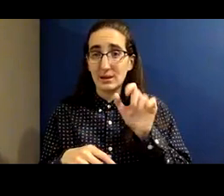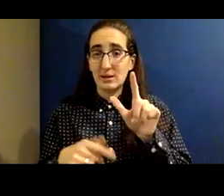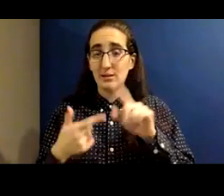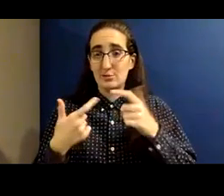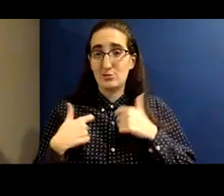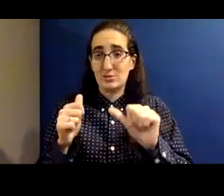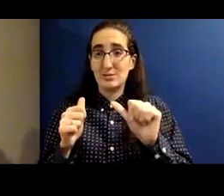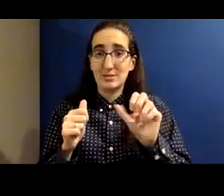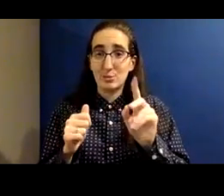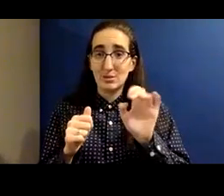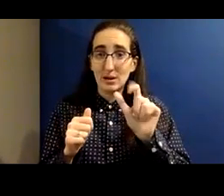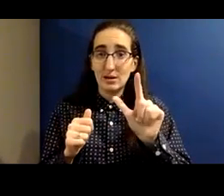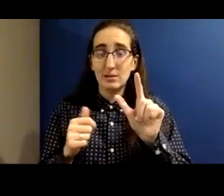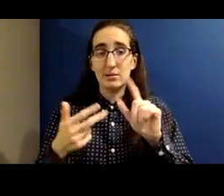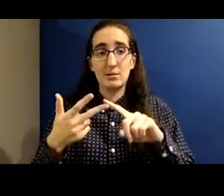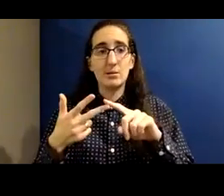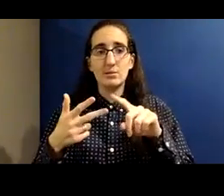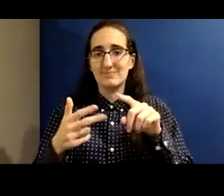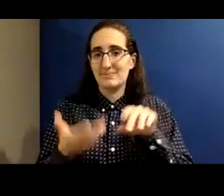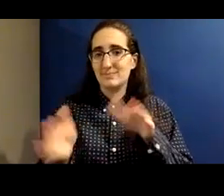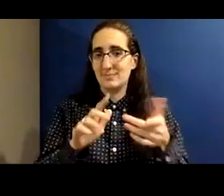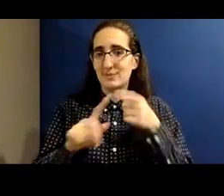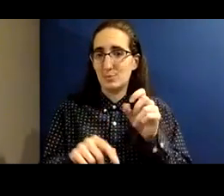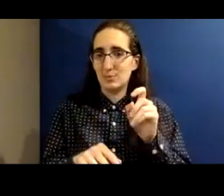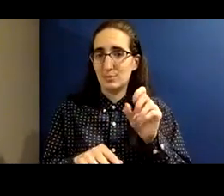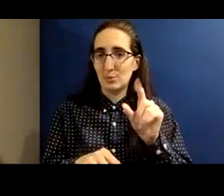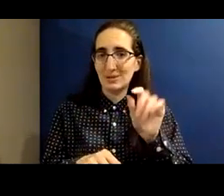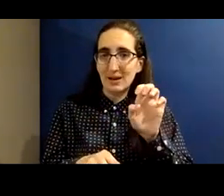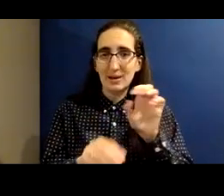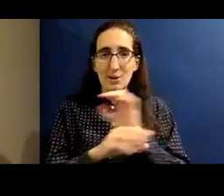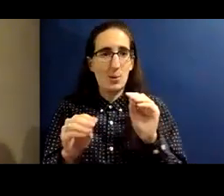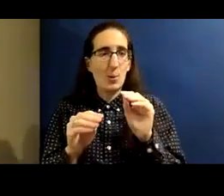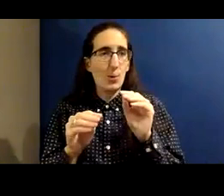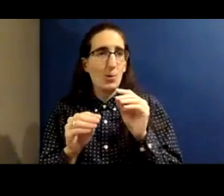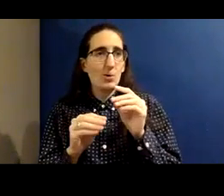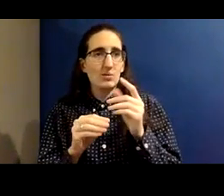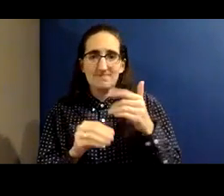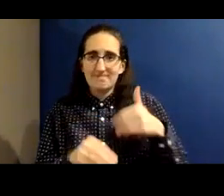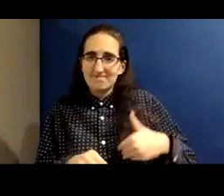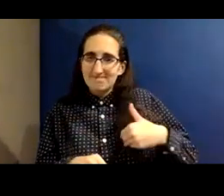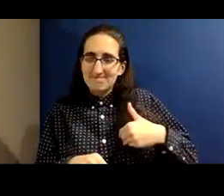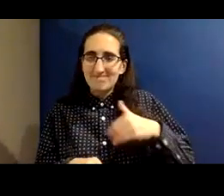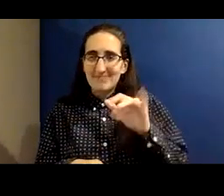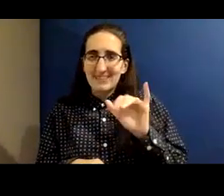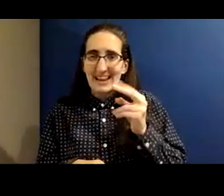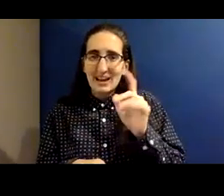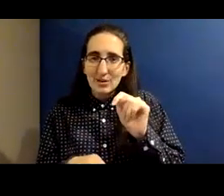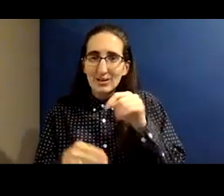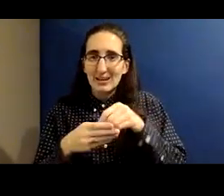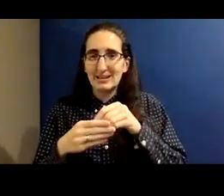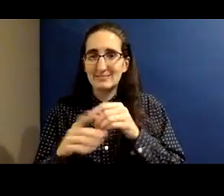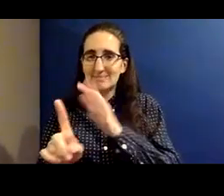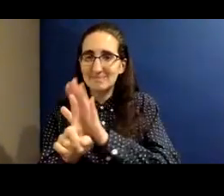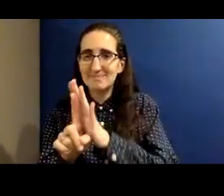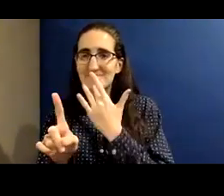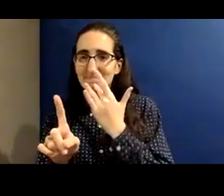by suicide. And this is not because there's anything inherent in someone's sexual orientation or gender identity that makes